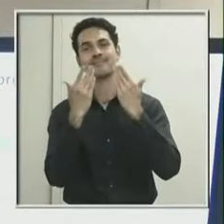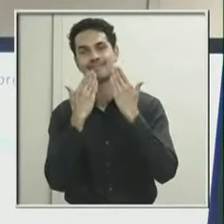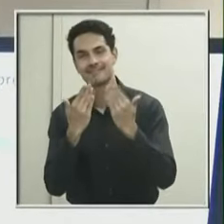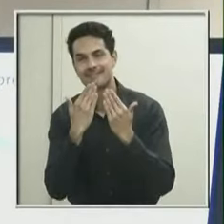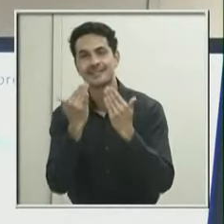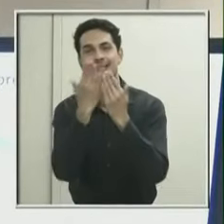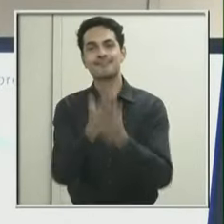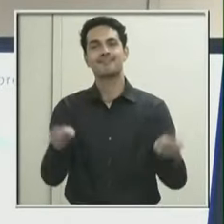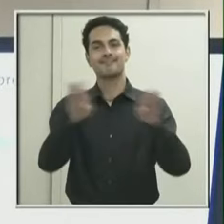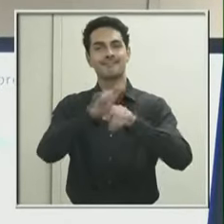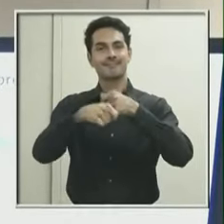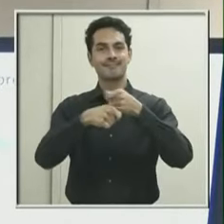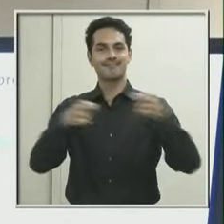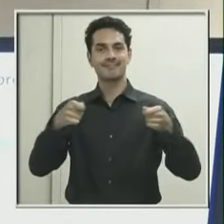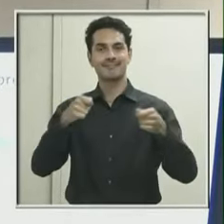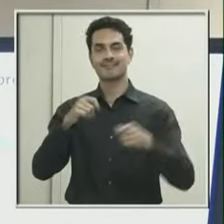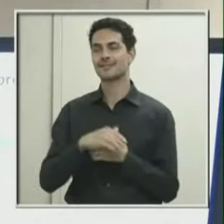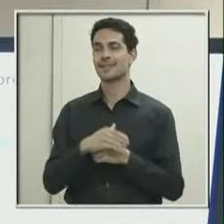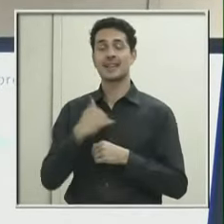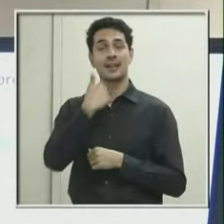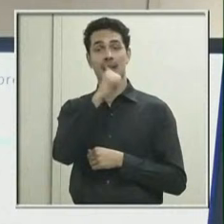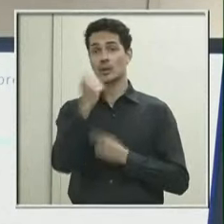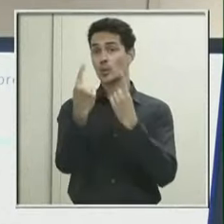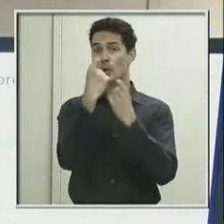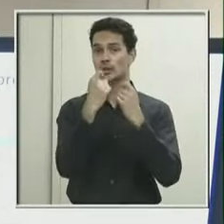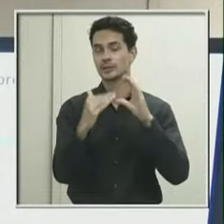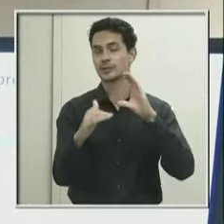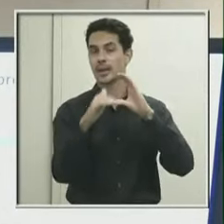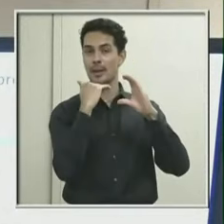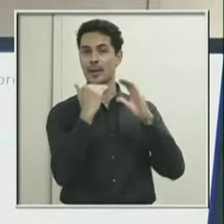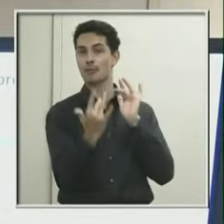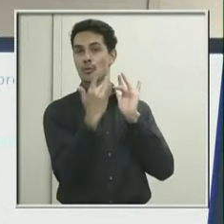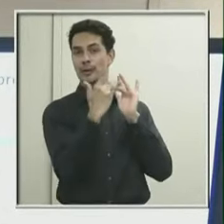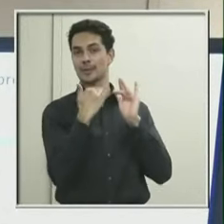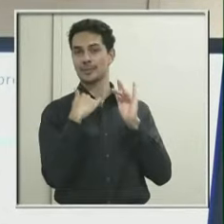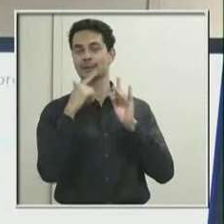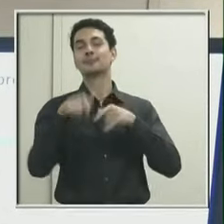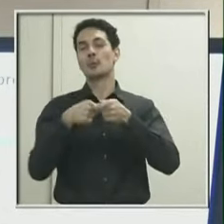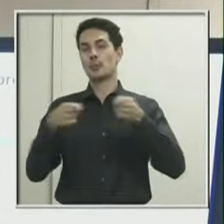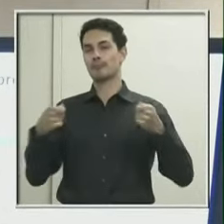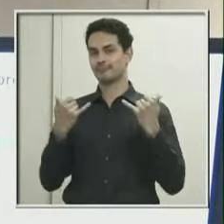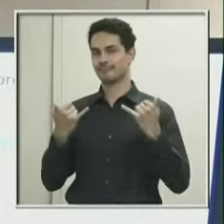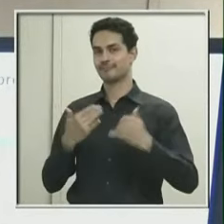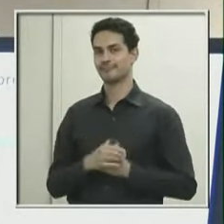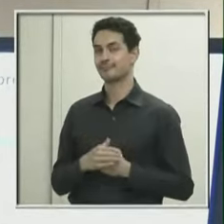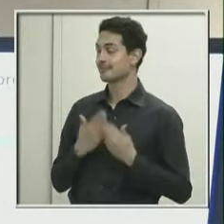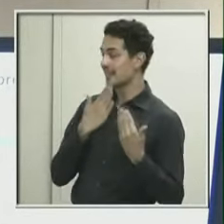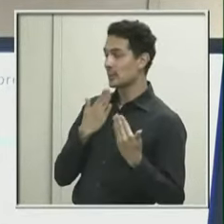our news conference. If you have any questions for me, feel free to email me or call me with that. Thank you. Thank you.